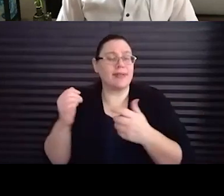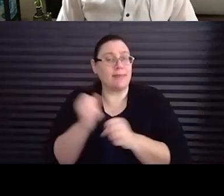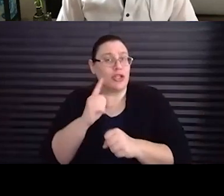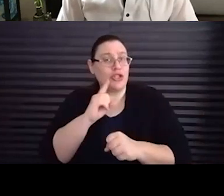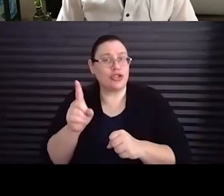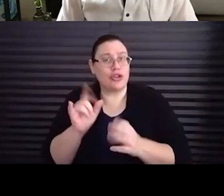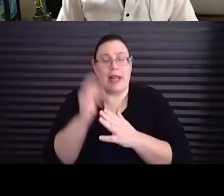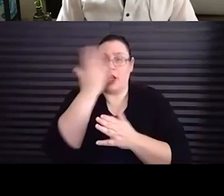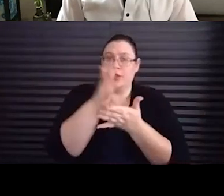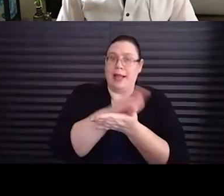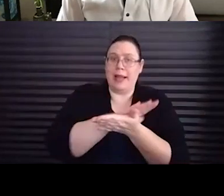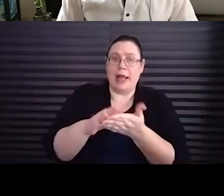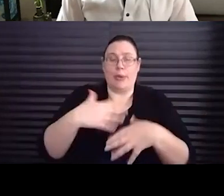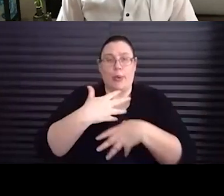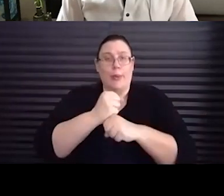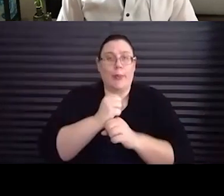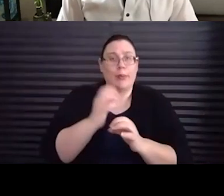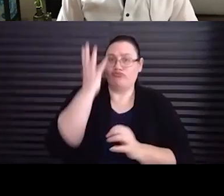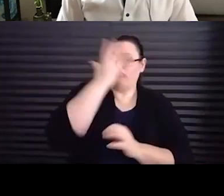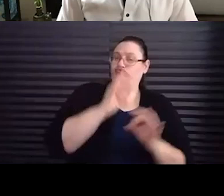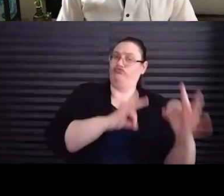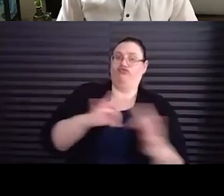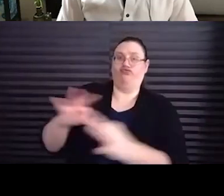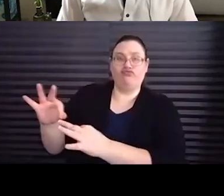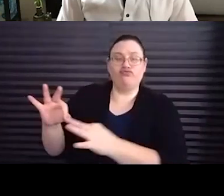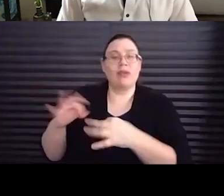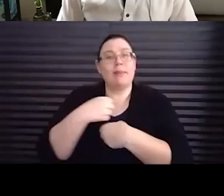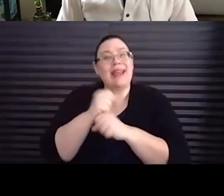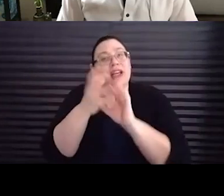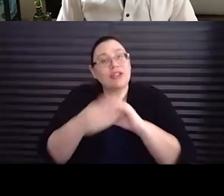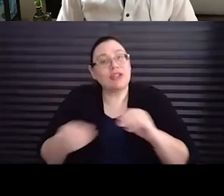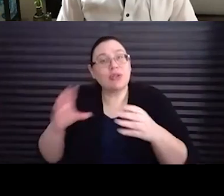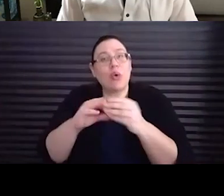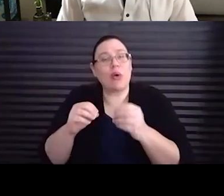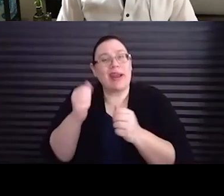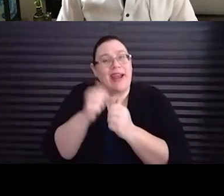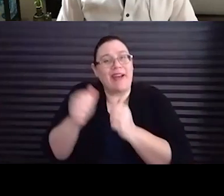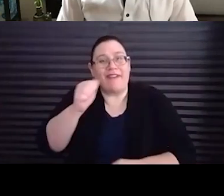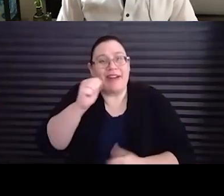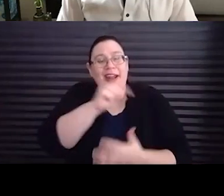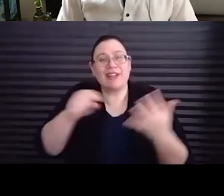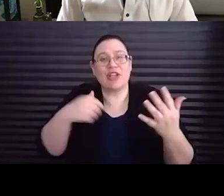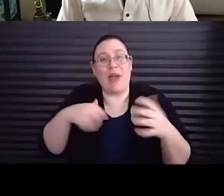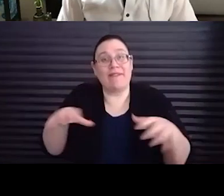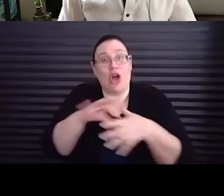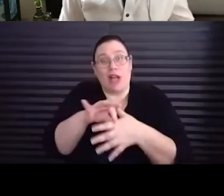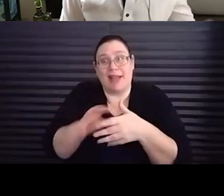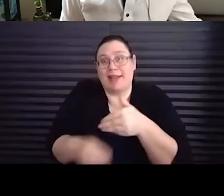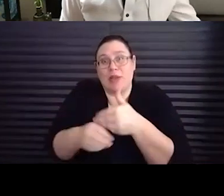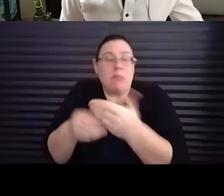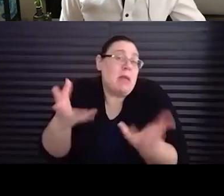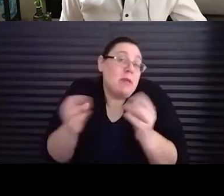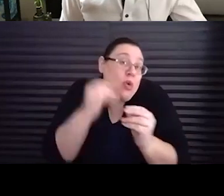looks clear and concise and aesthetically pleasing, creating a story a day so that you have active content that's going up, or more if you can. But of